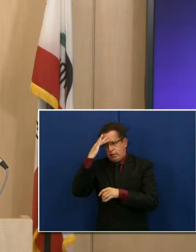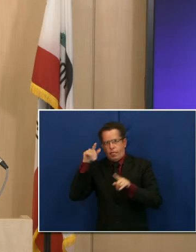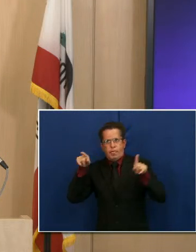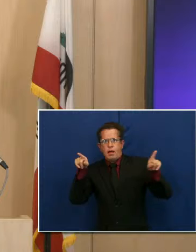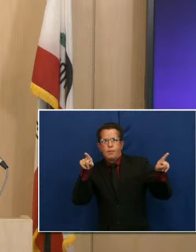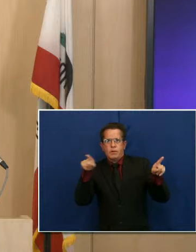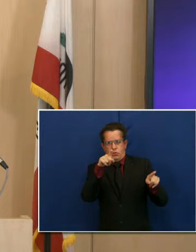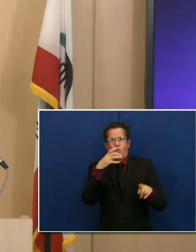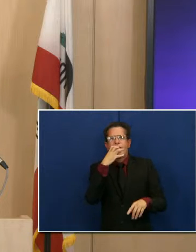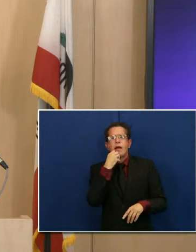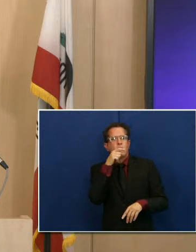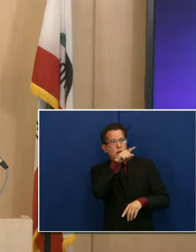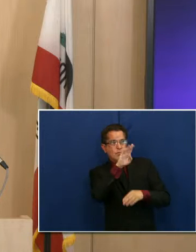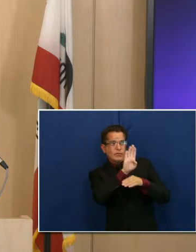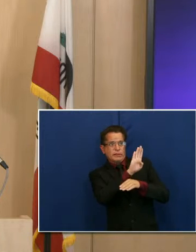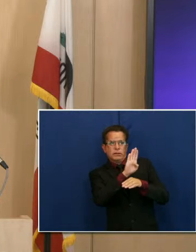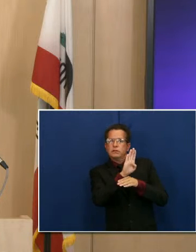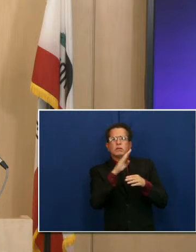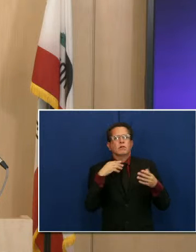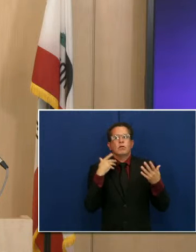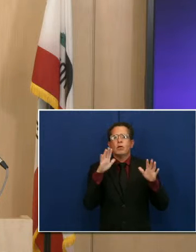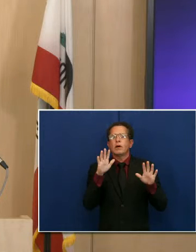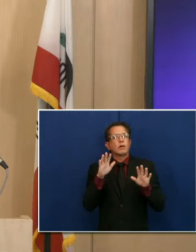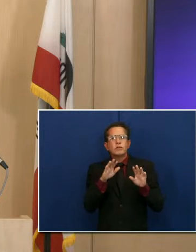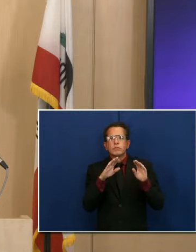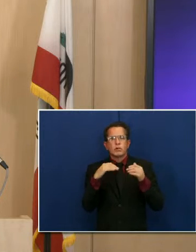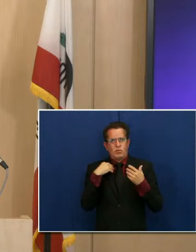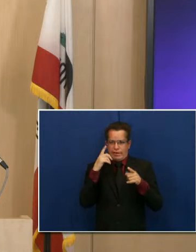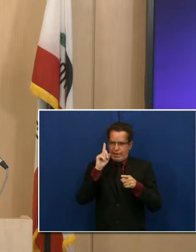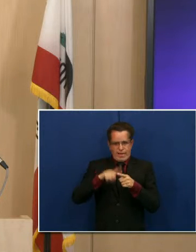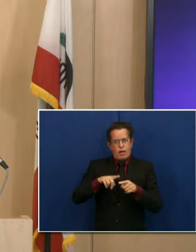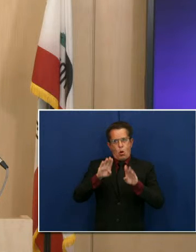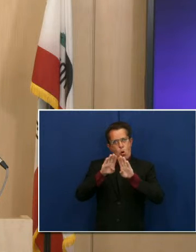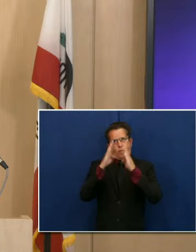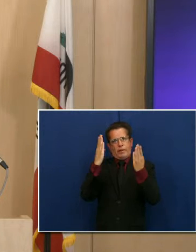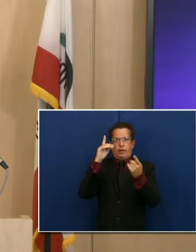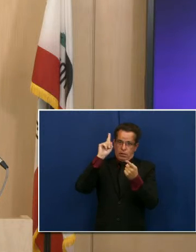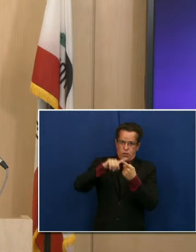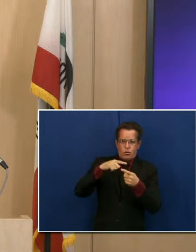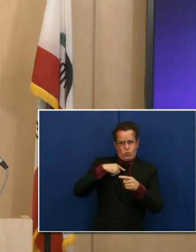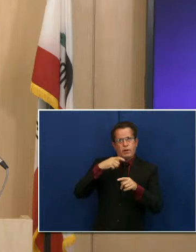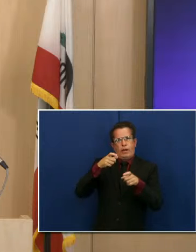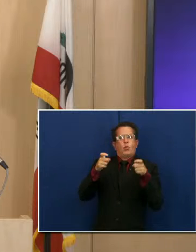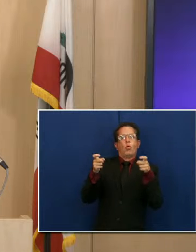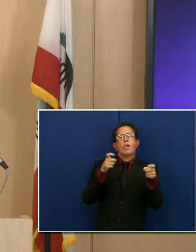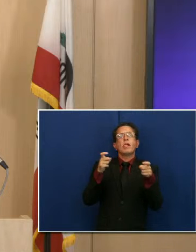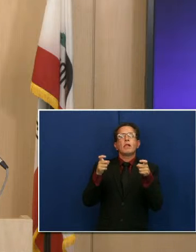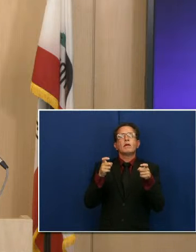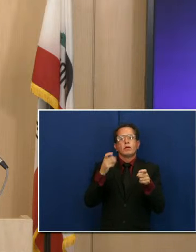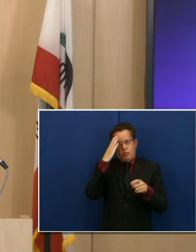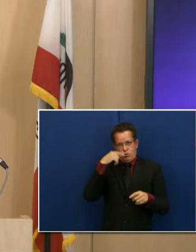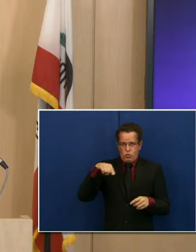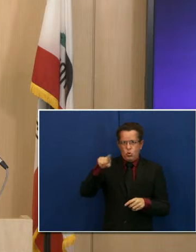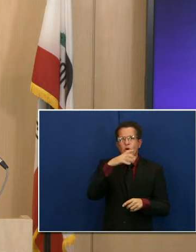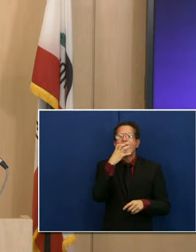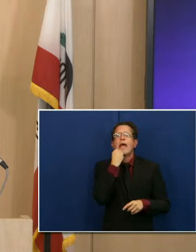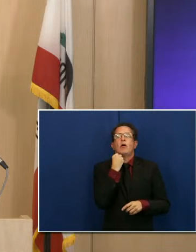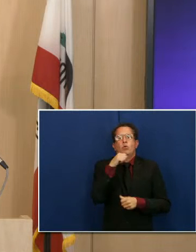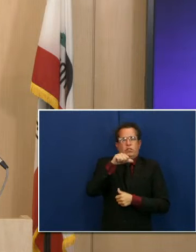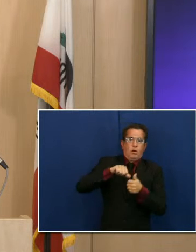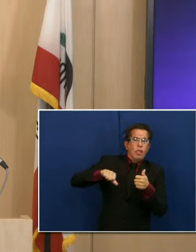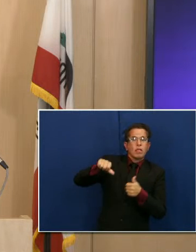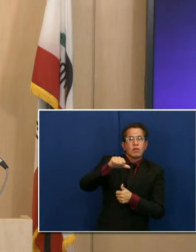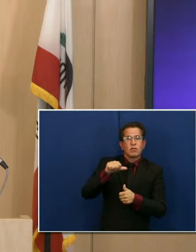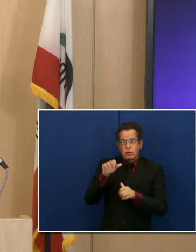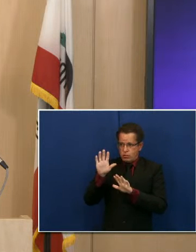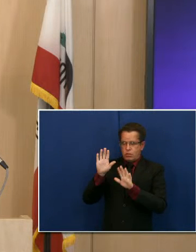care about that small business. We're not going to be in a position of getting things open again until we get the cases under control, because we care about one another. And so this